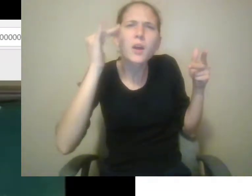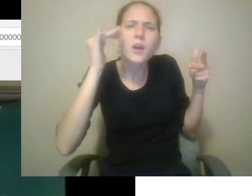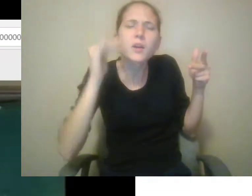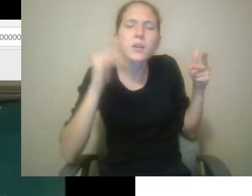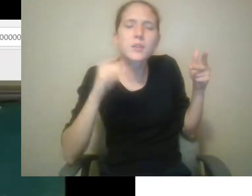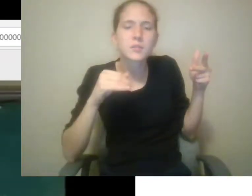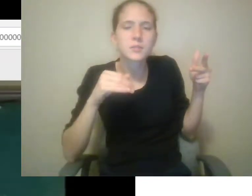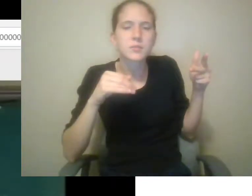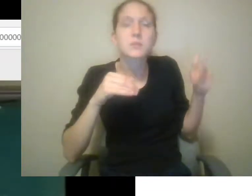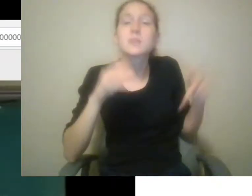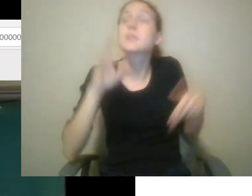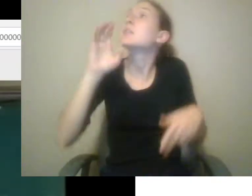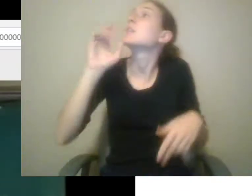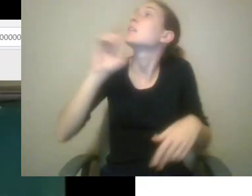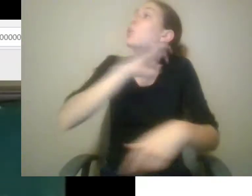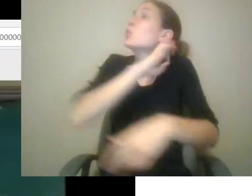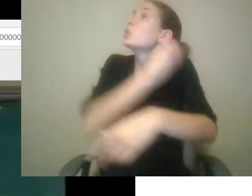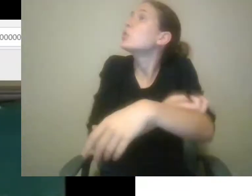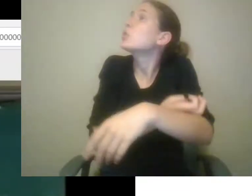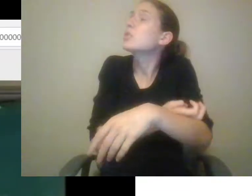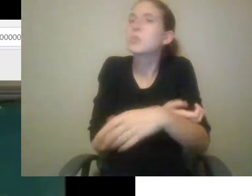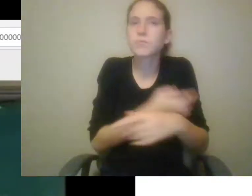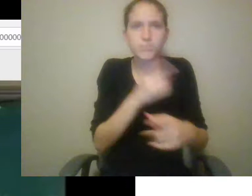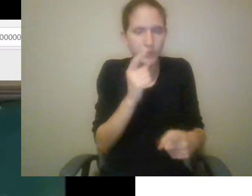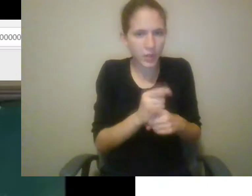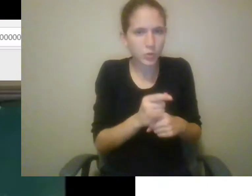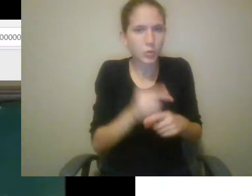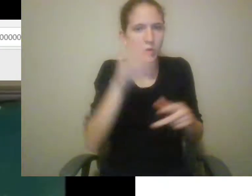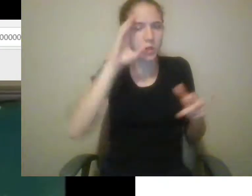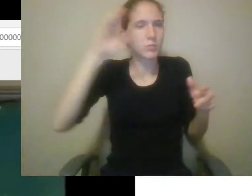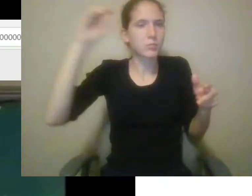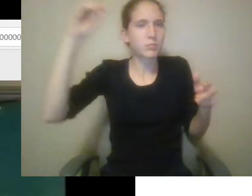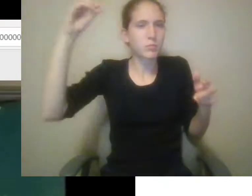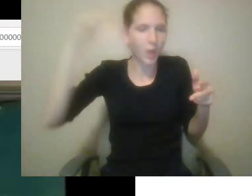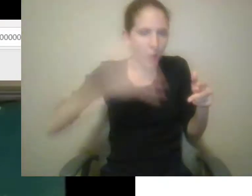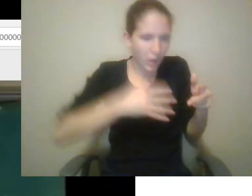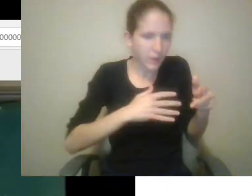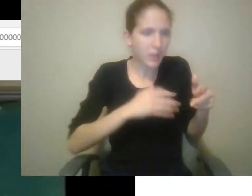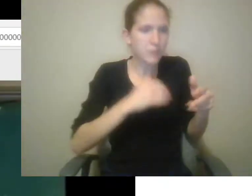Alicia? Energy. Okay, this is going to be energy.